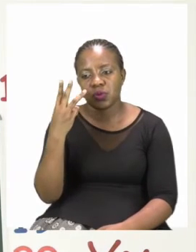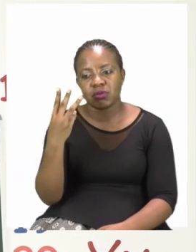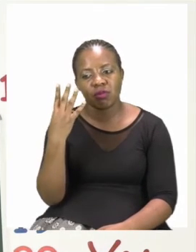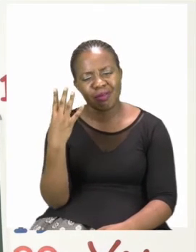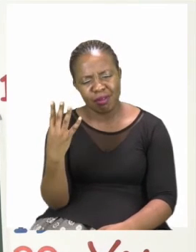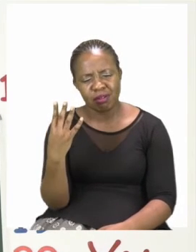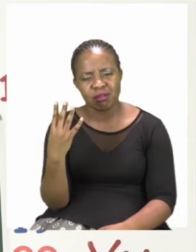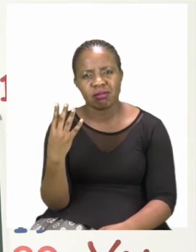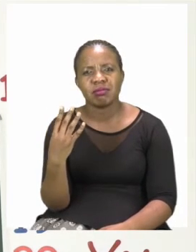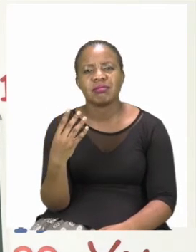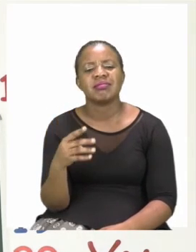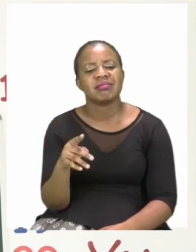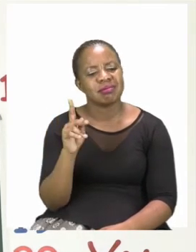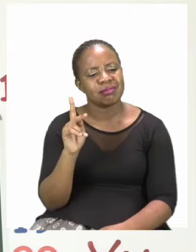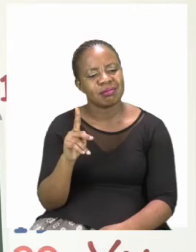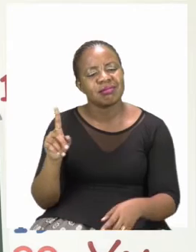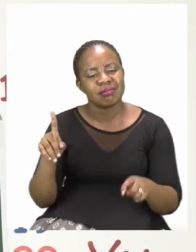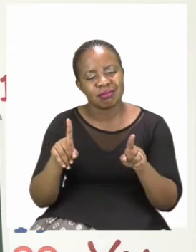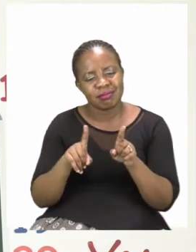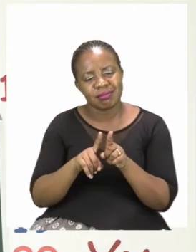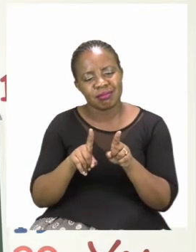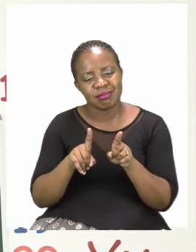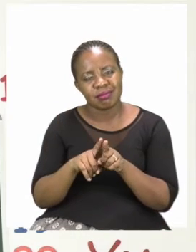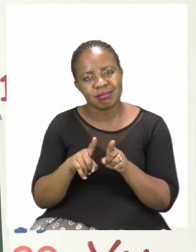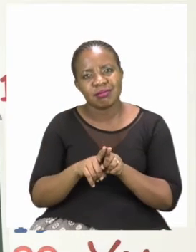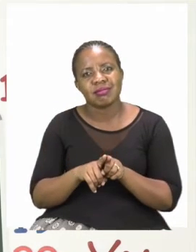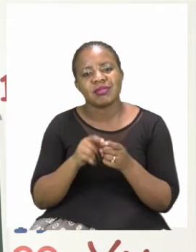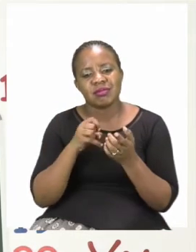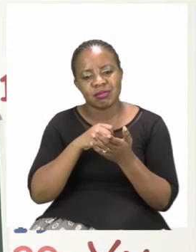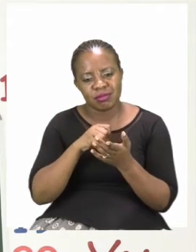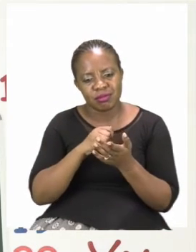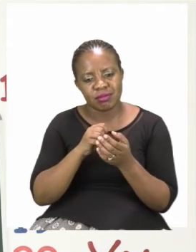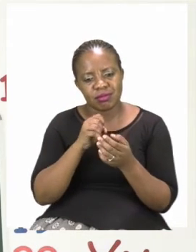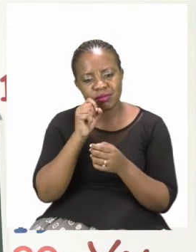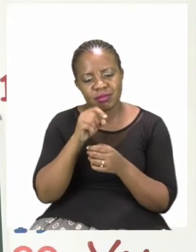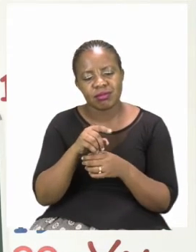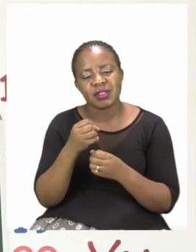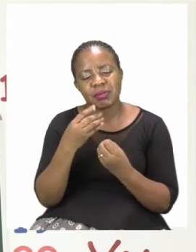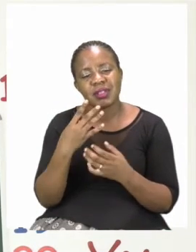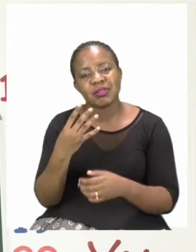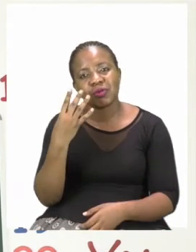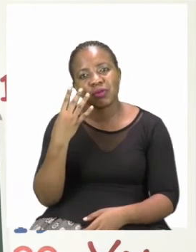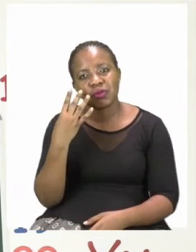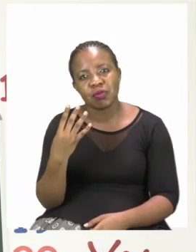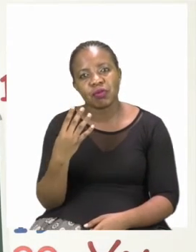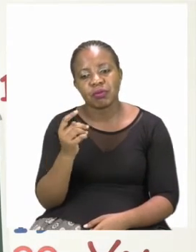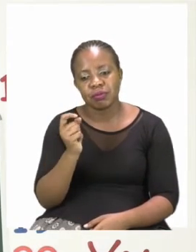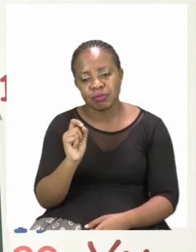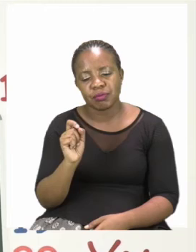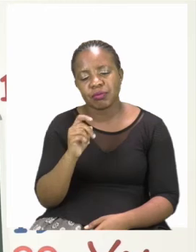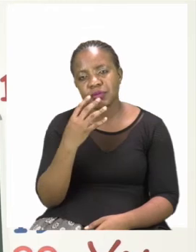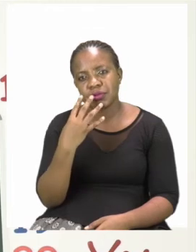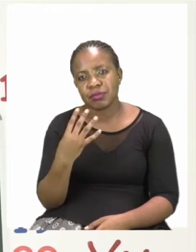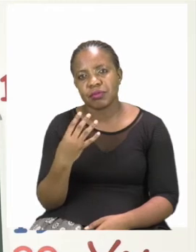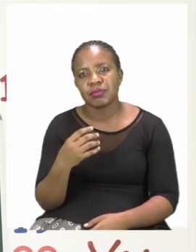door. The wolf came to the house, at the door, and